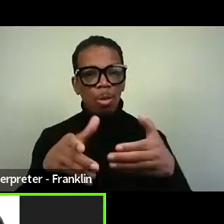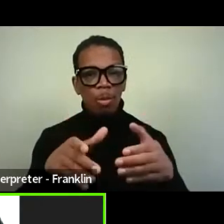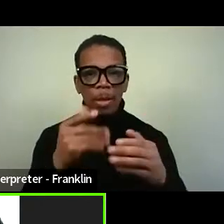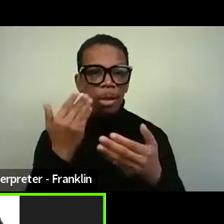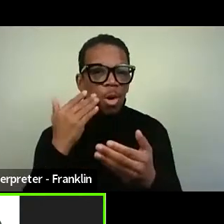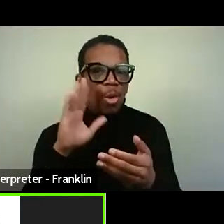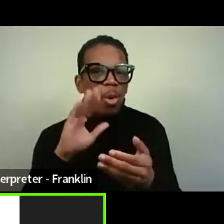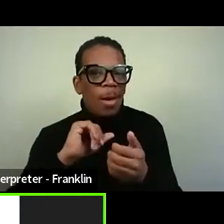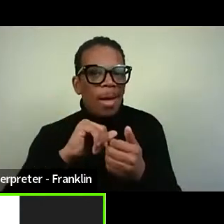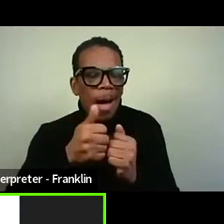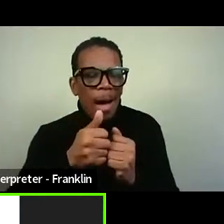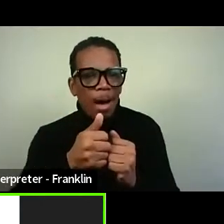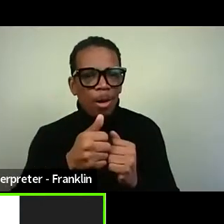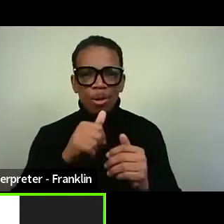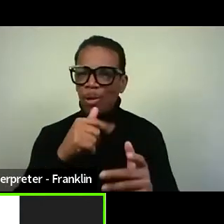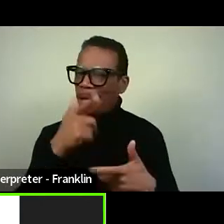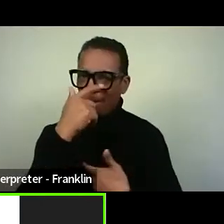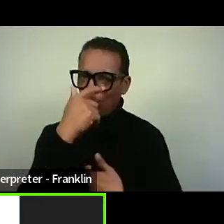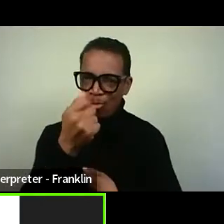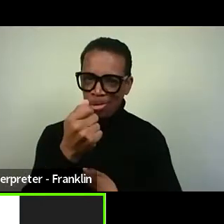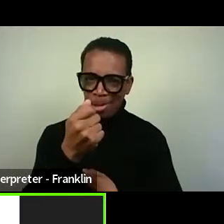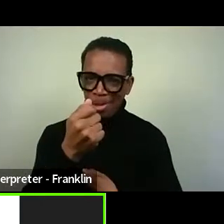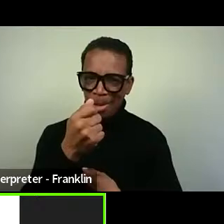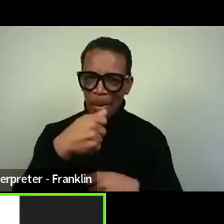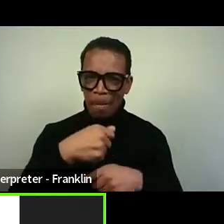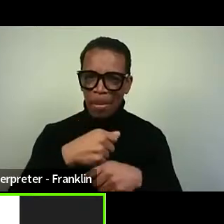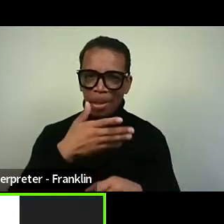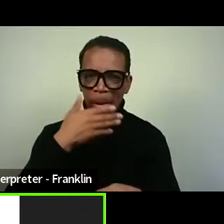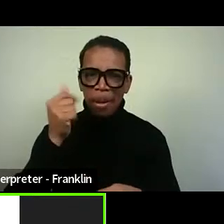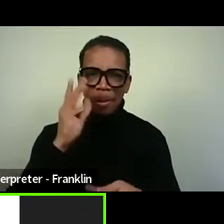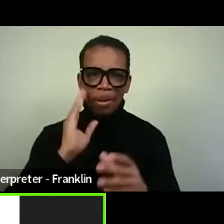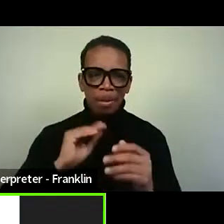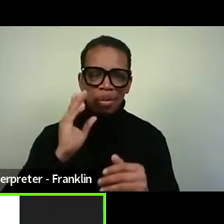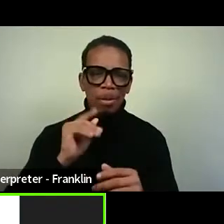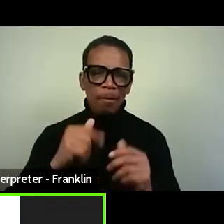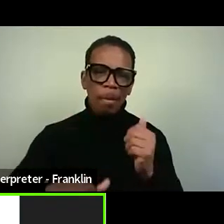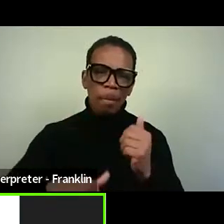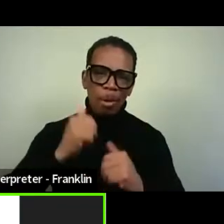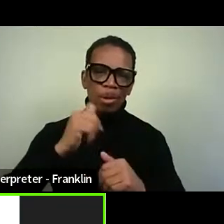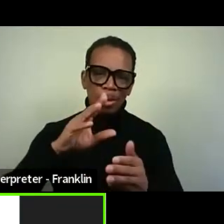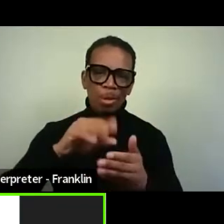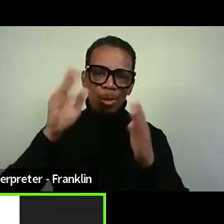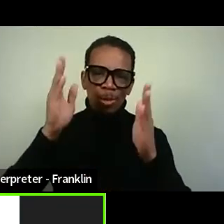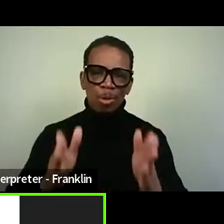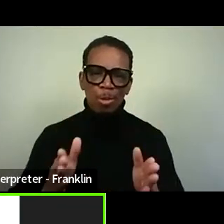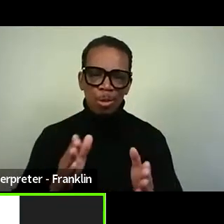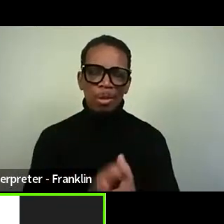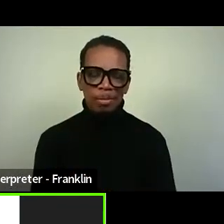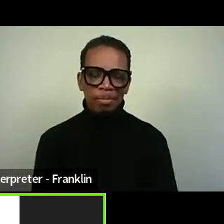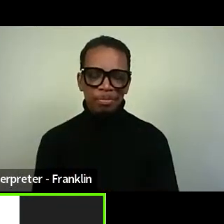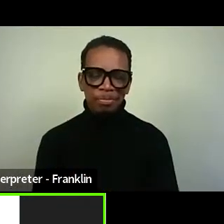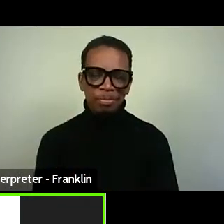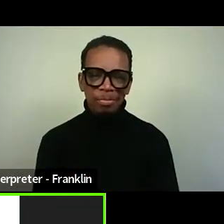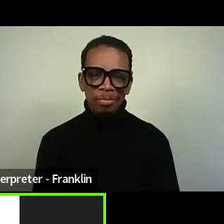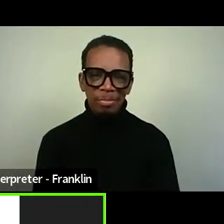how to, but is not interested in making it a better experience for the majority of their students.